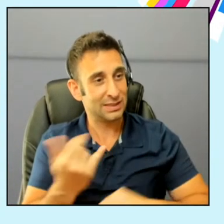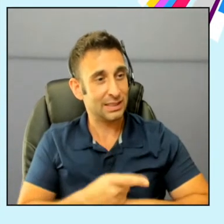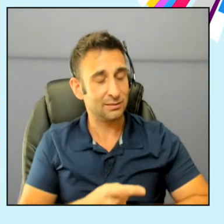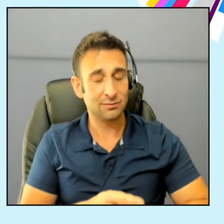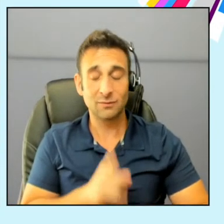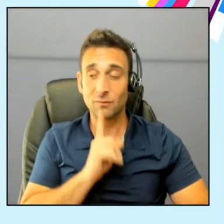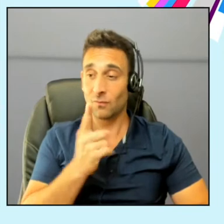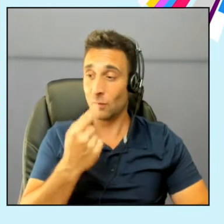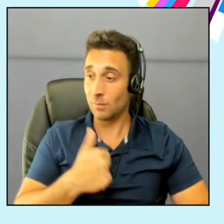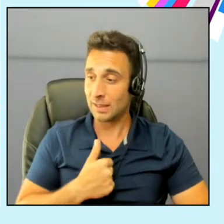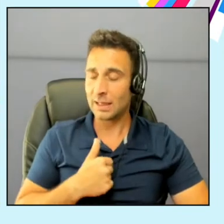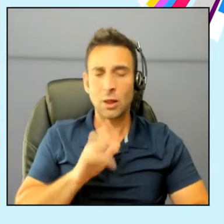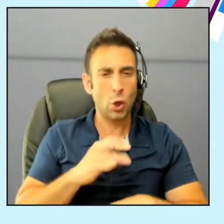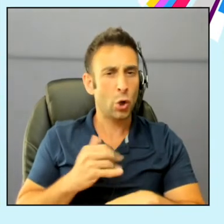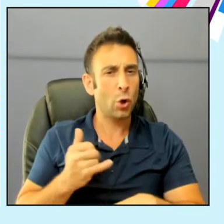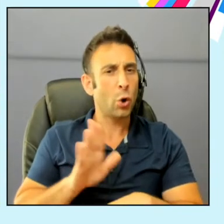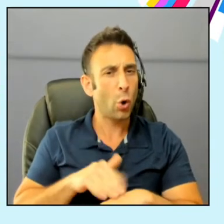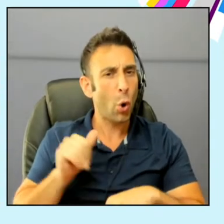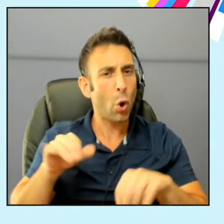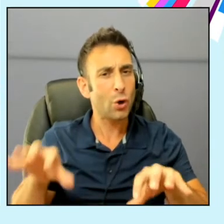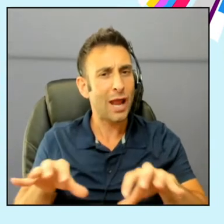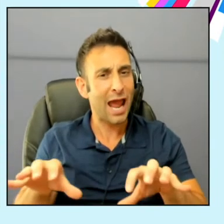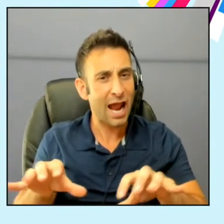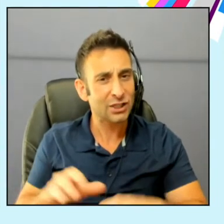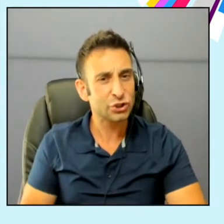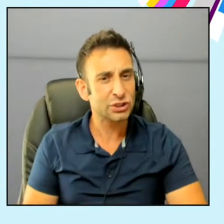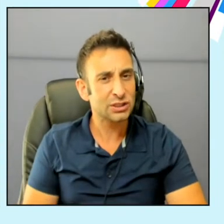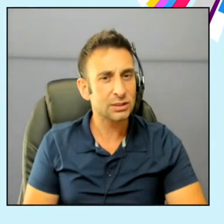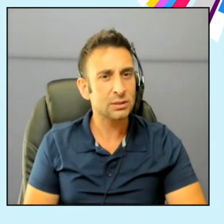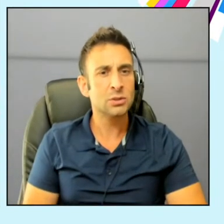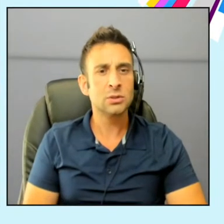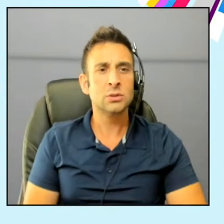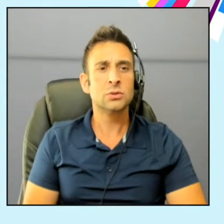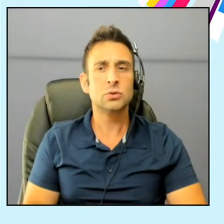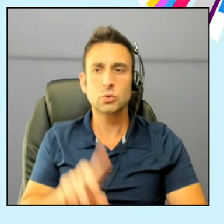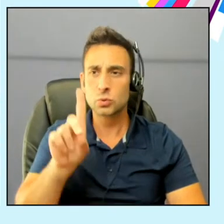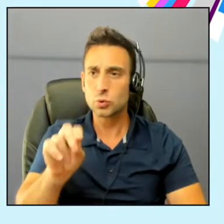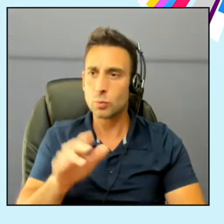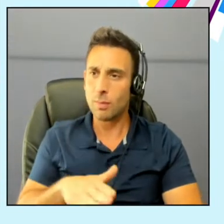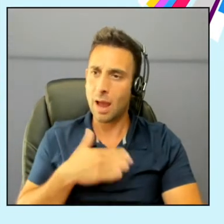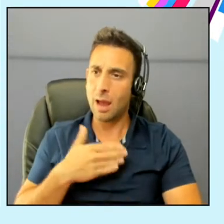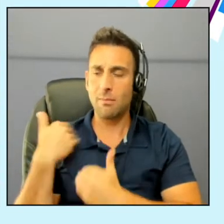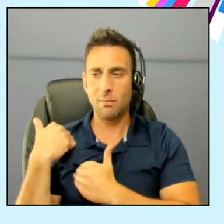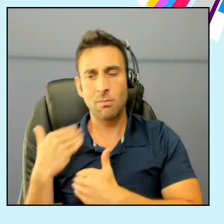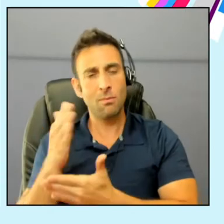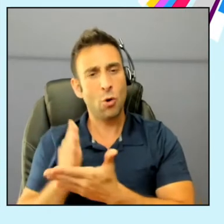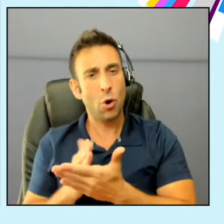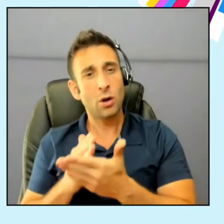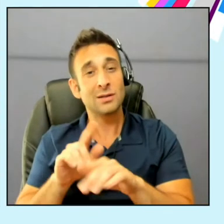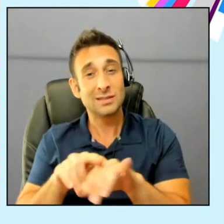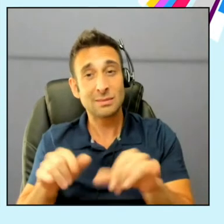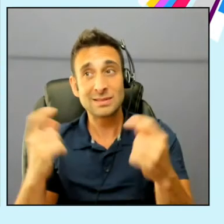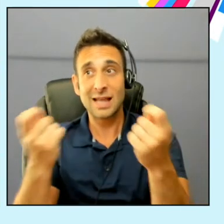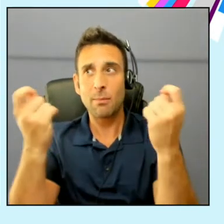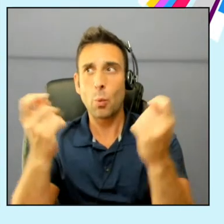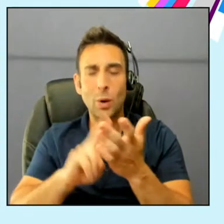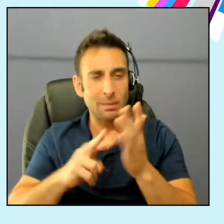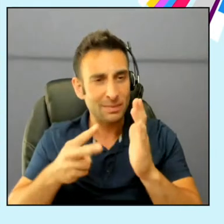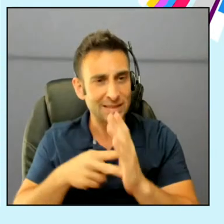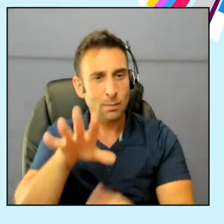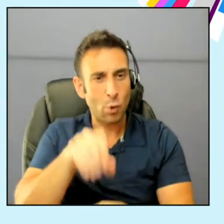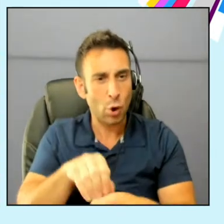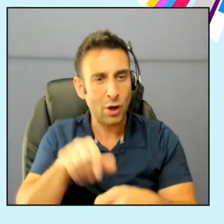a call to action and a reminder to do my part in the spaces I enter, and to also remember to celebrate what it means to be part of this